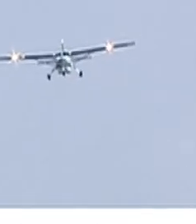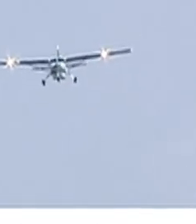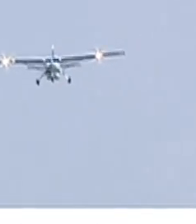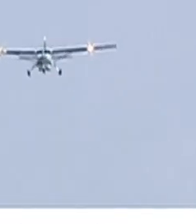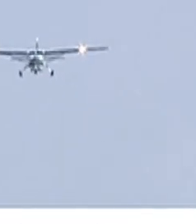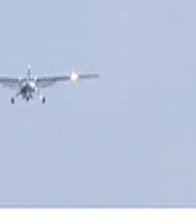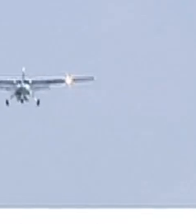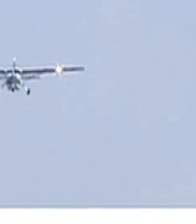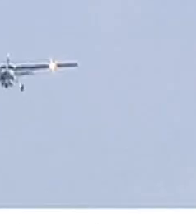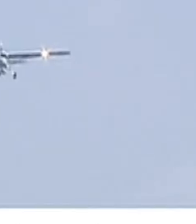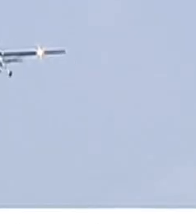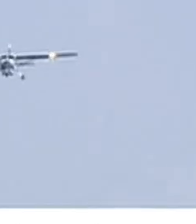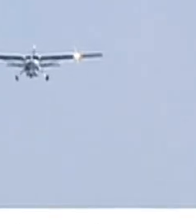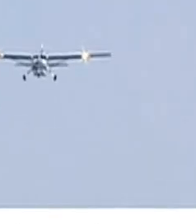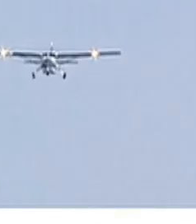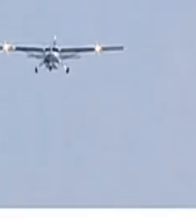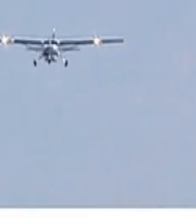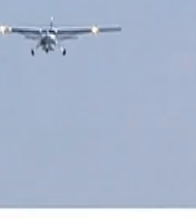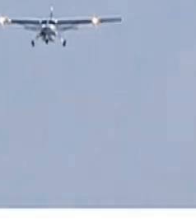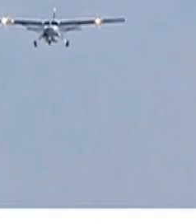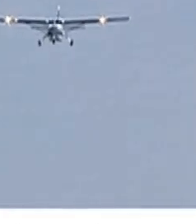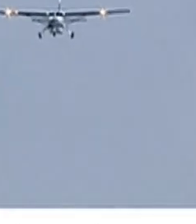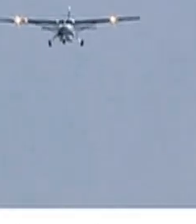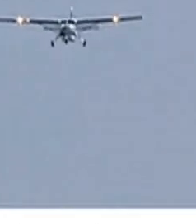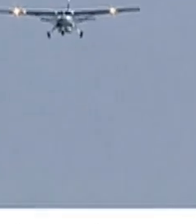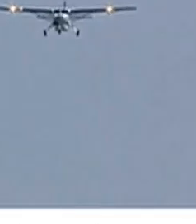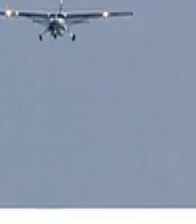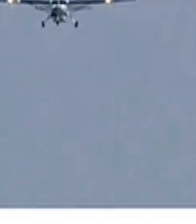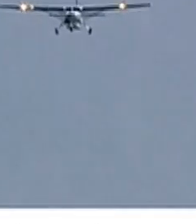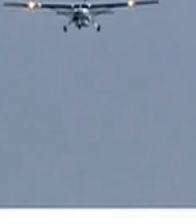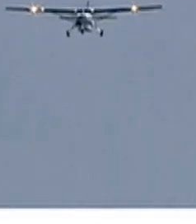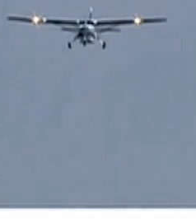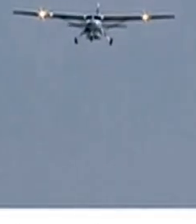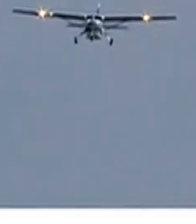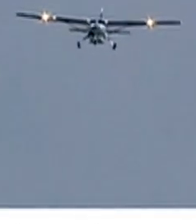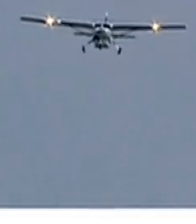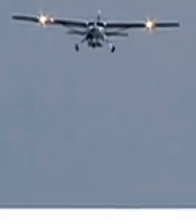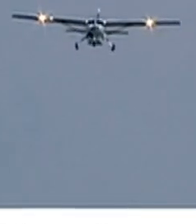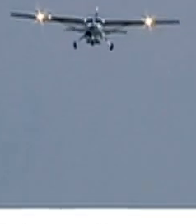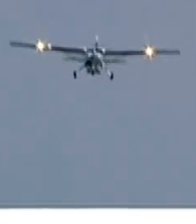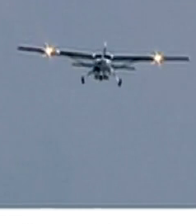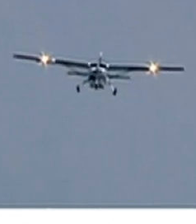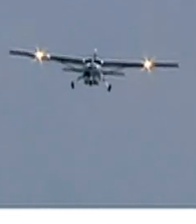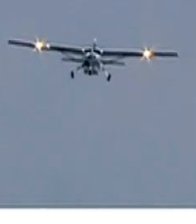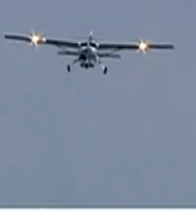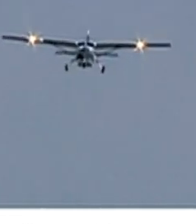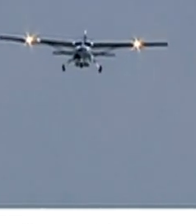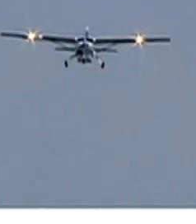aircraft formation is flown by Captain Masimola, an operational commander on